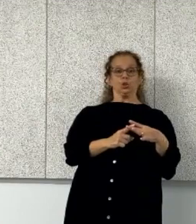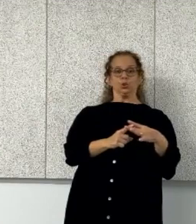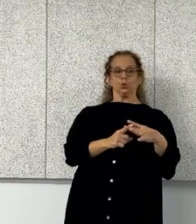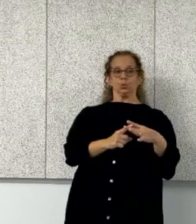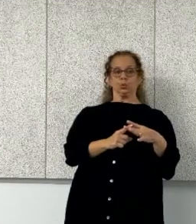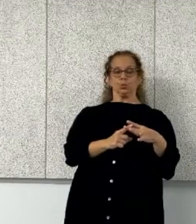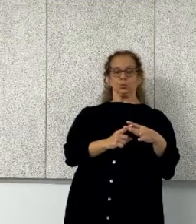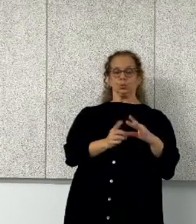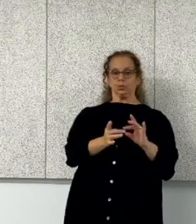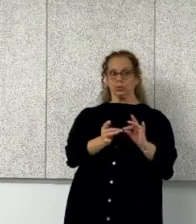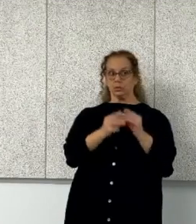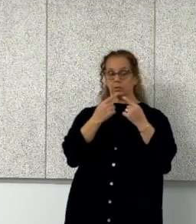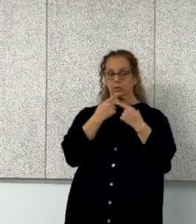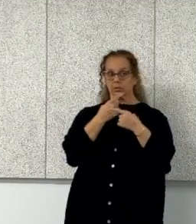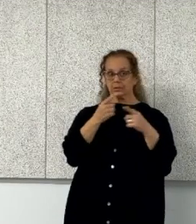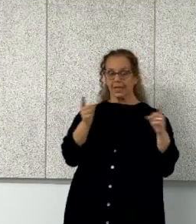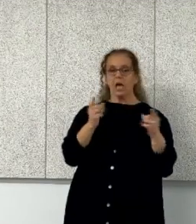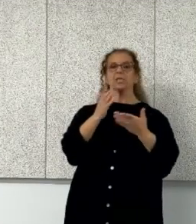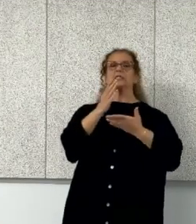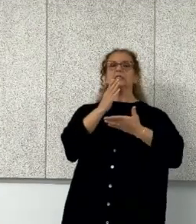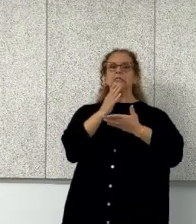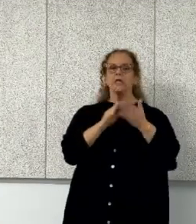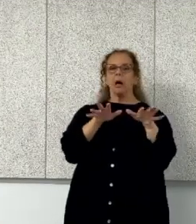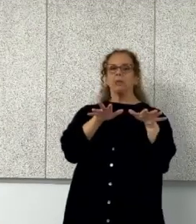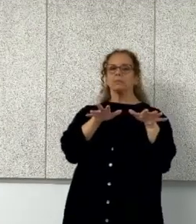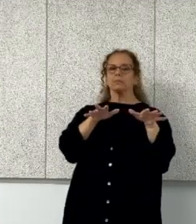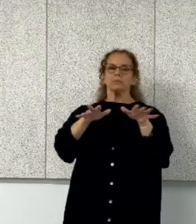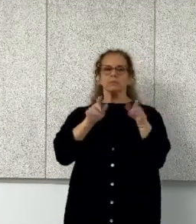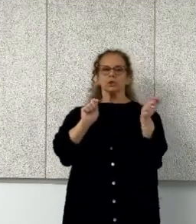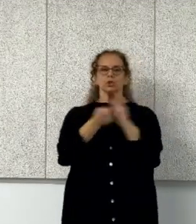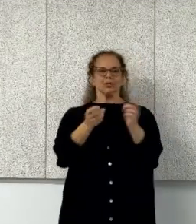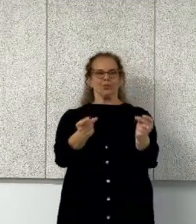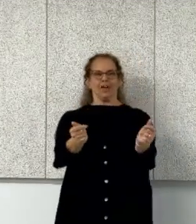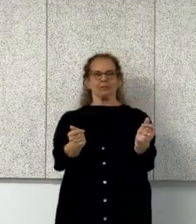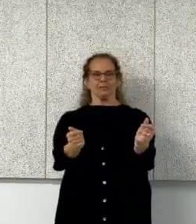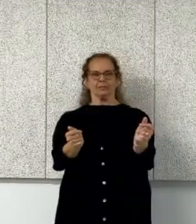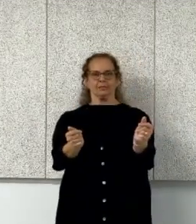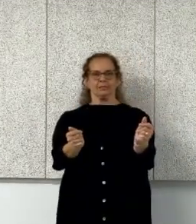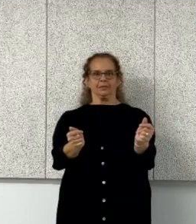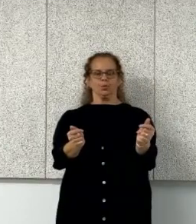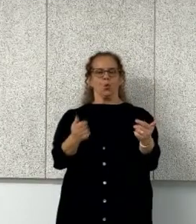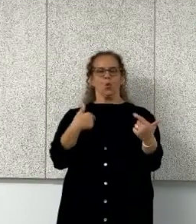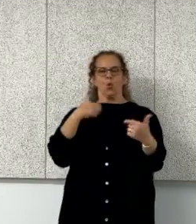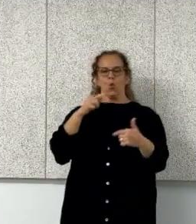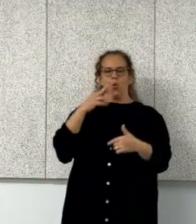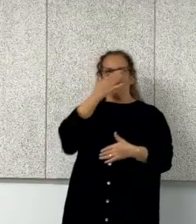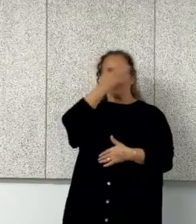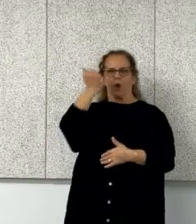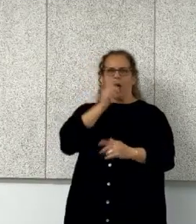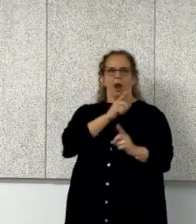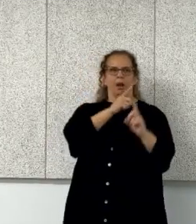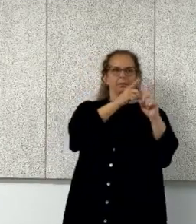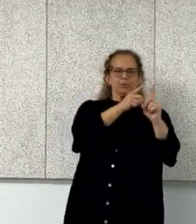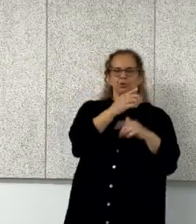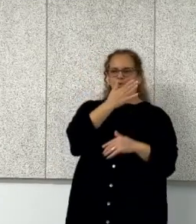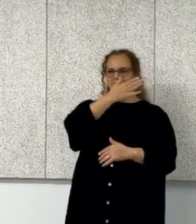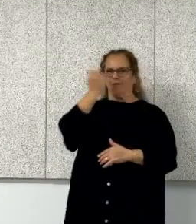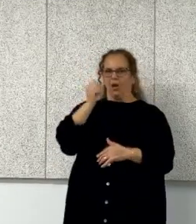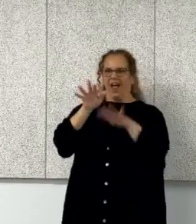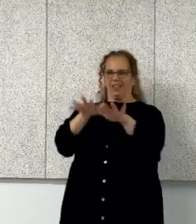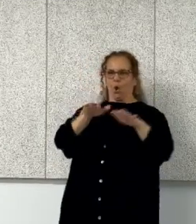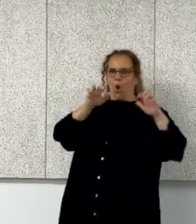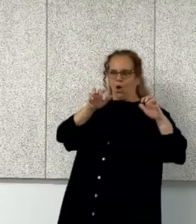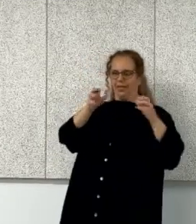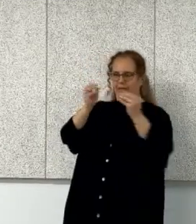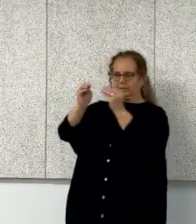certain organizations have shifted too fast or become too woke or have forgotten about their core audiences and are moving too quickly.